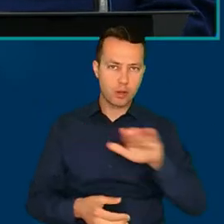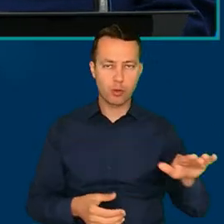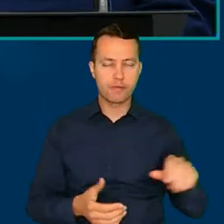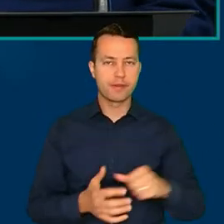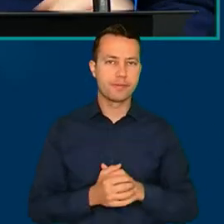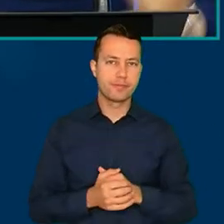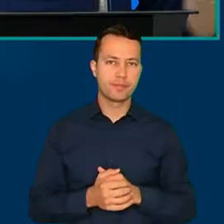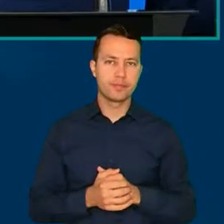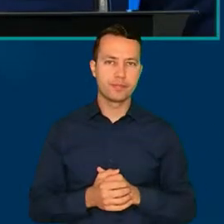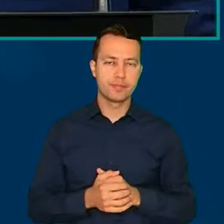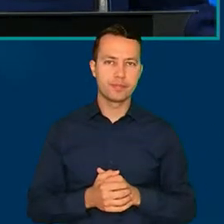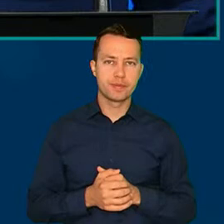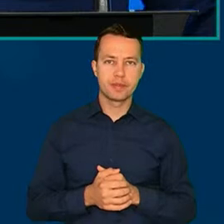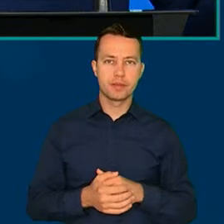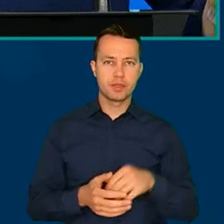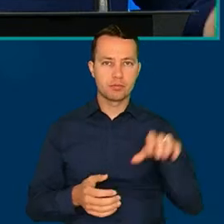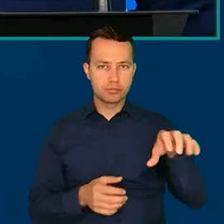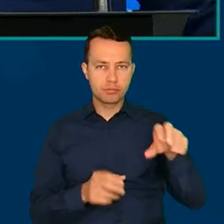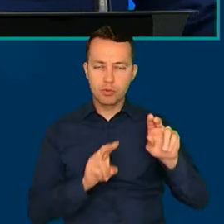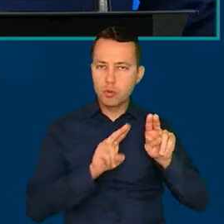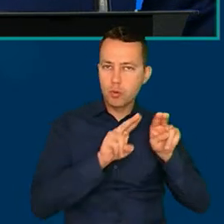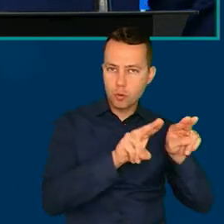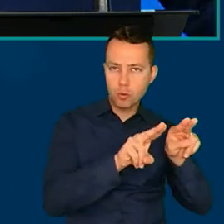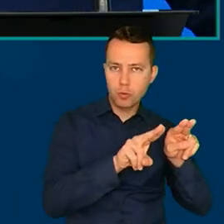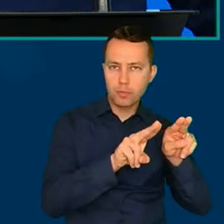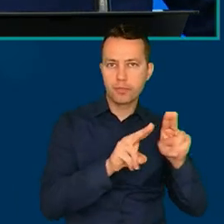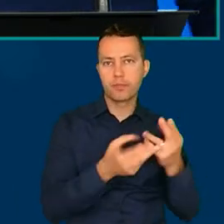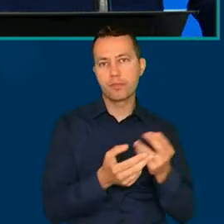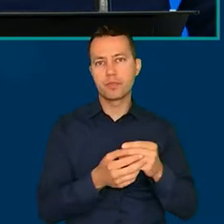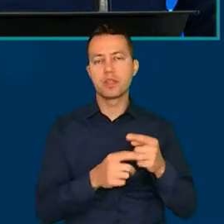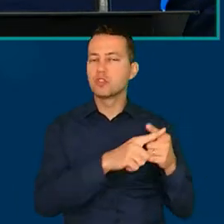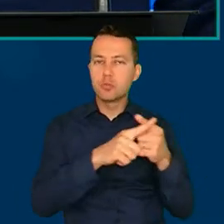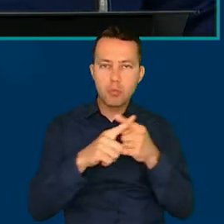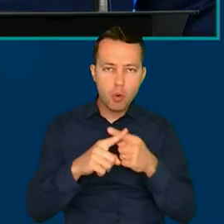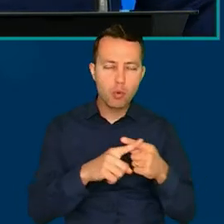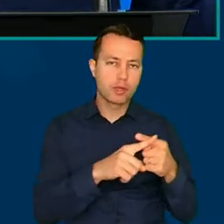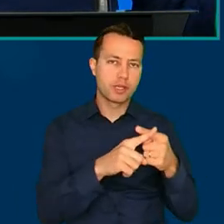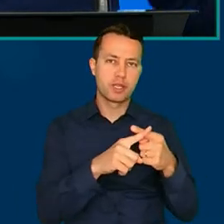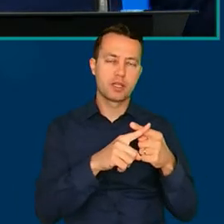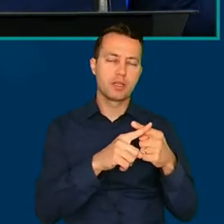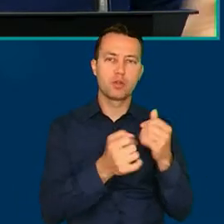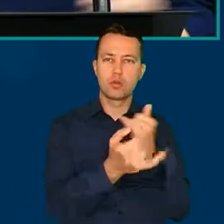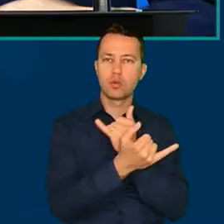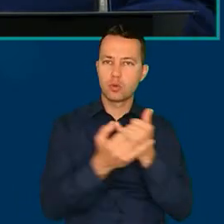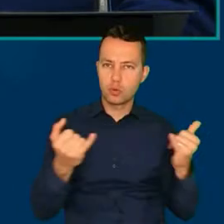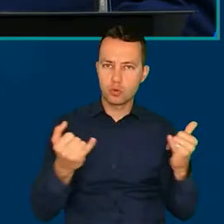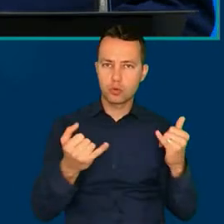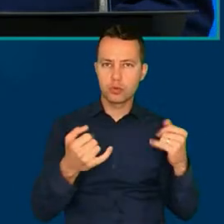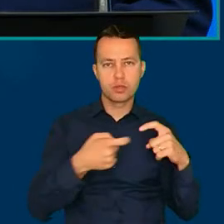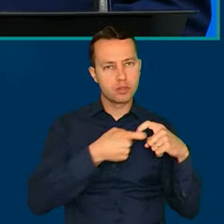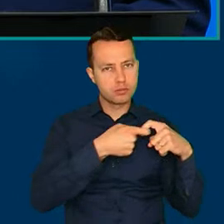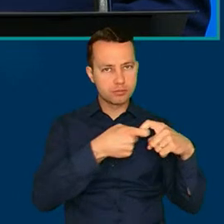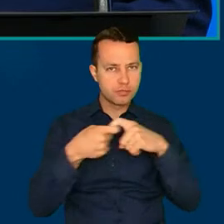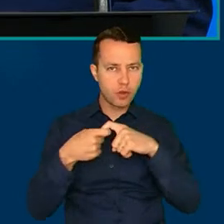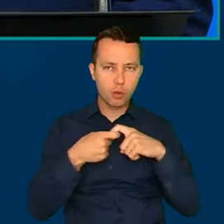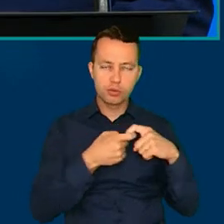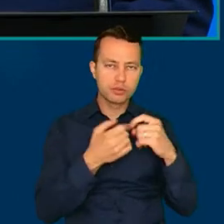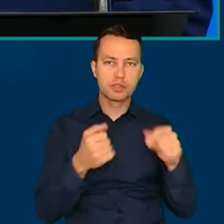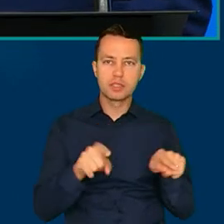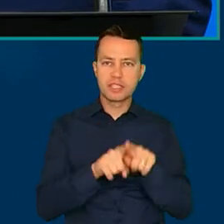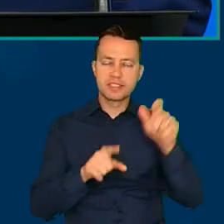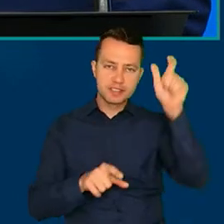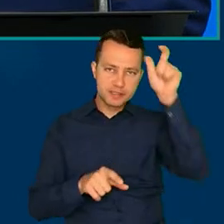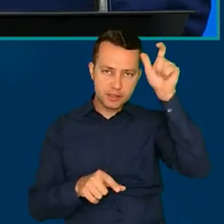multinational enterprises, so subsidiaries, So, też do wszystkich